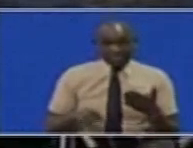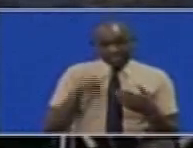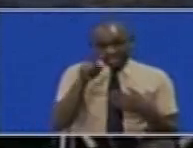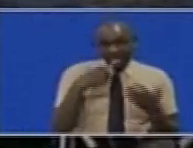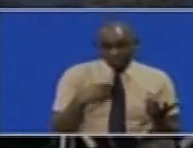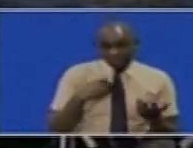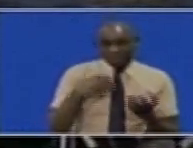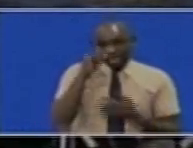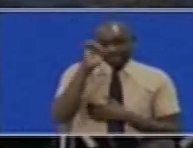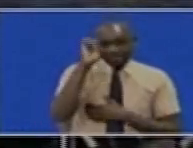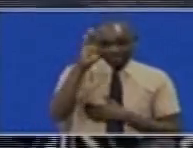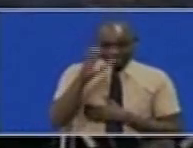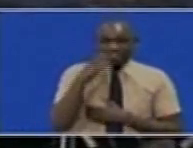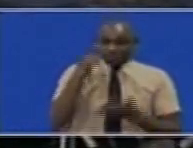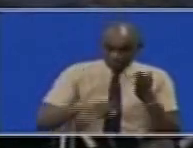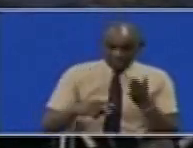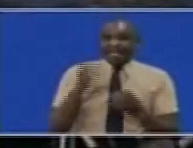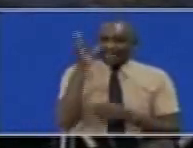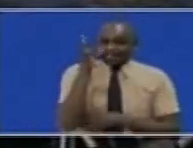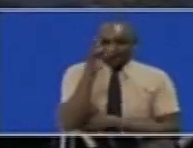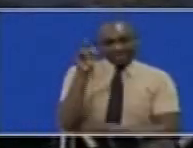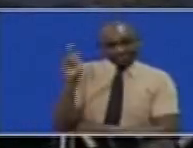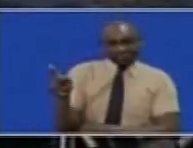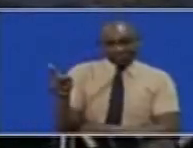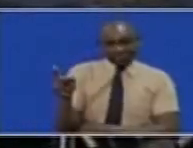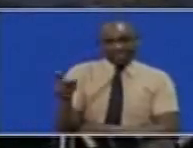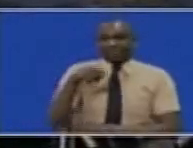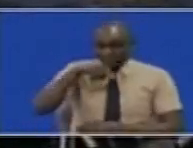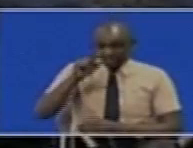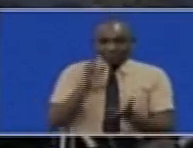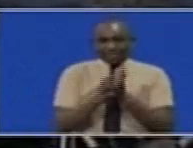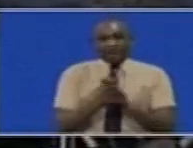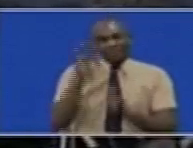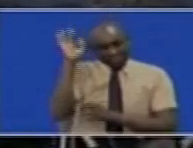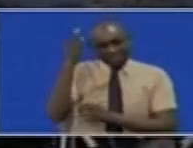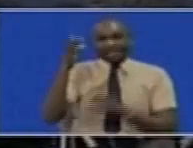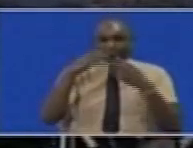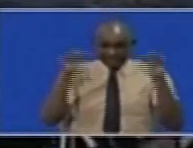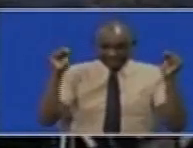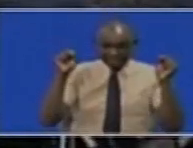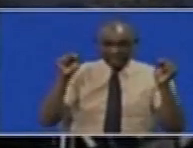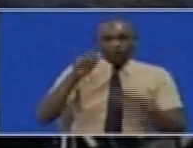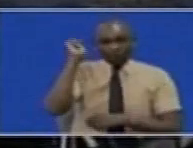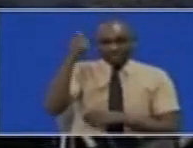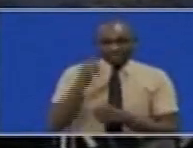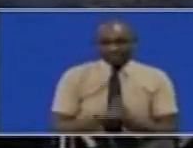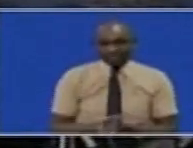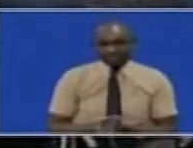concede that Mr. Mwai Kibaki will be the third president of the Republic of